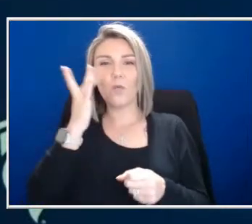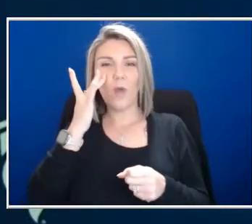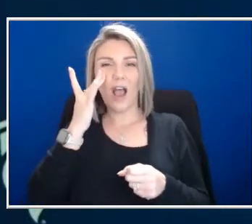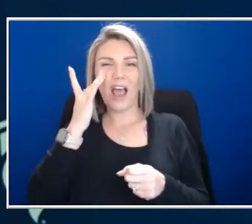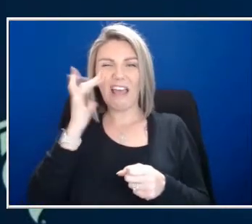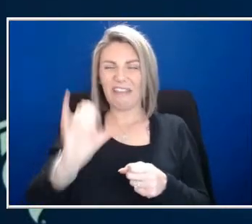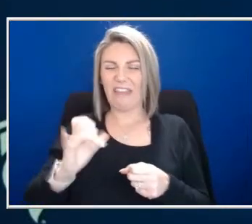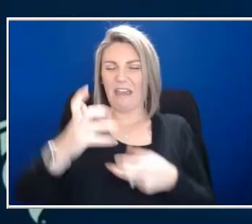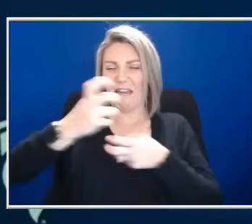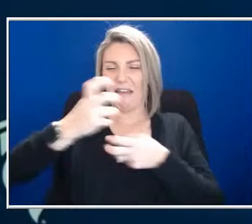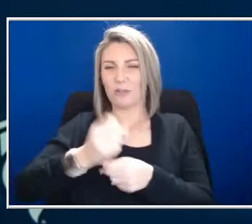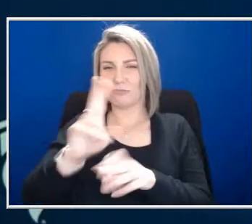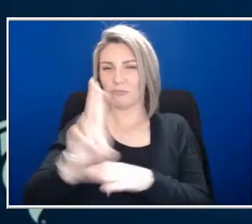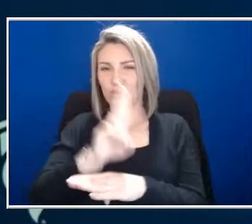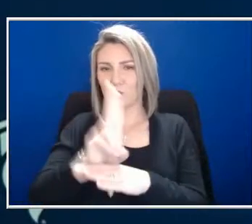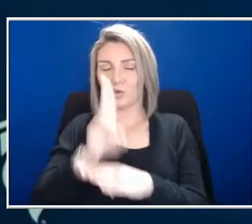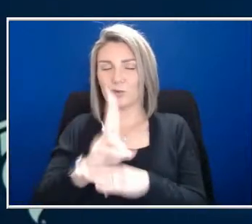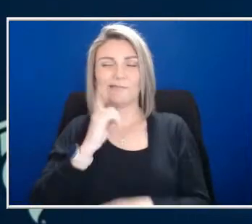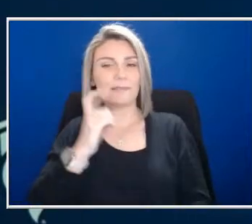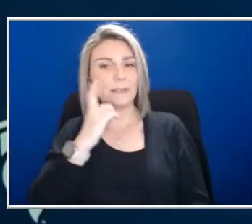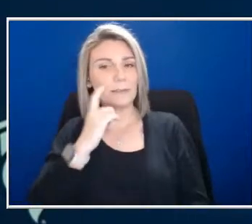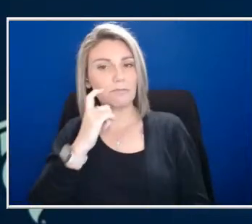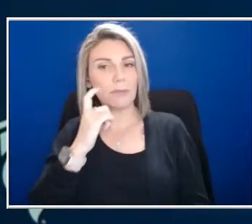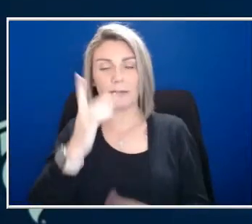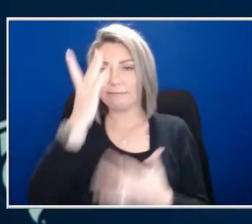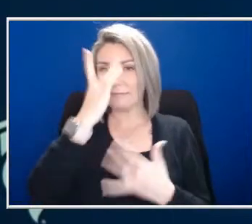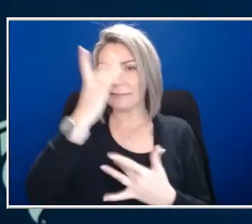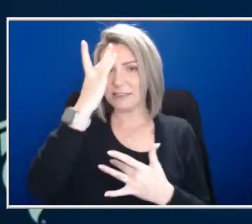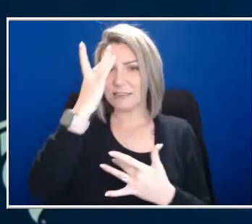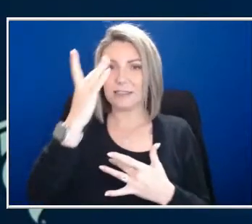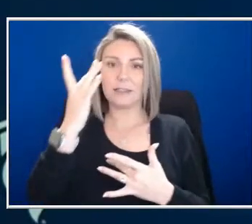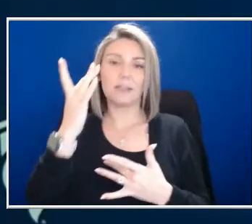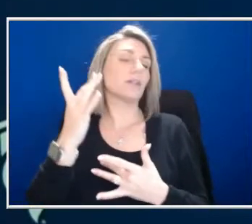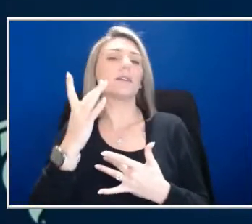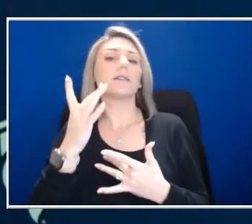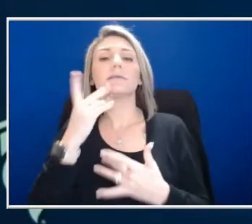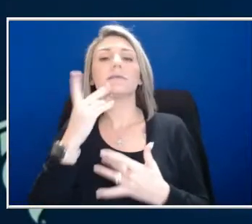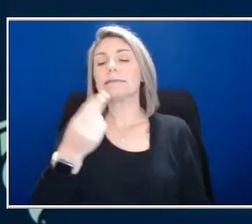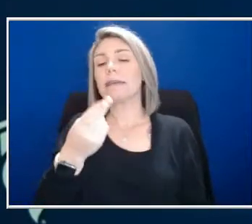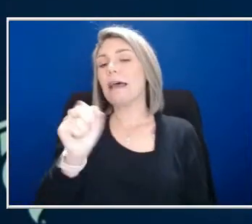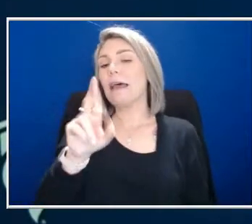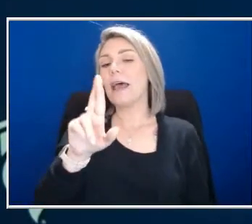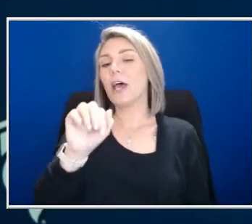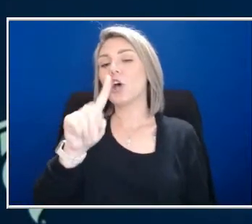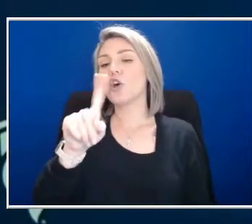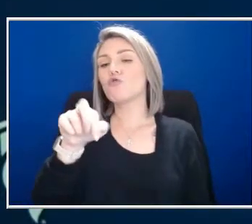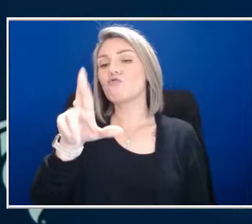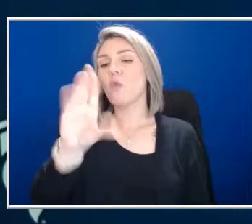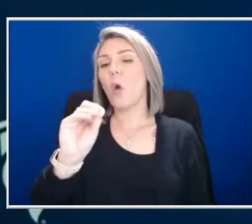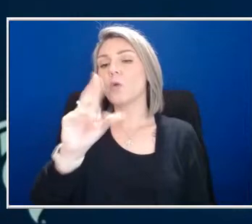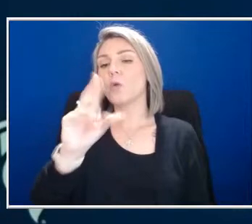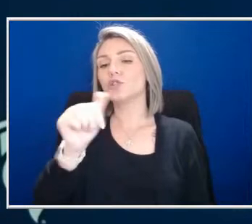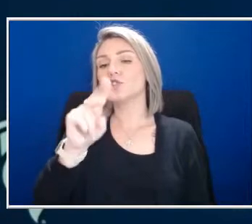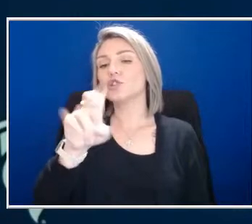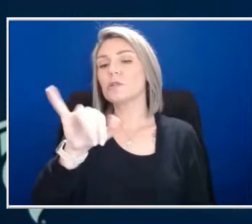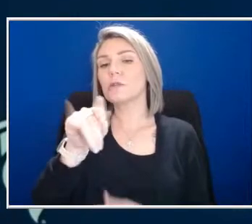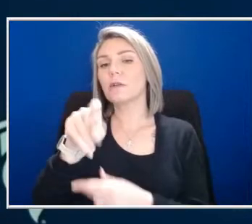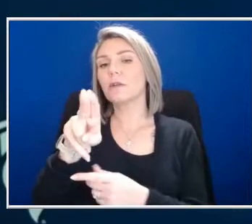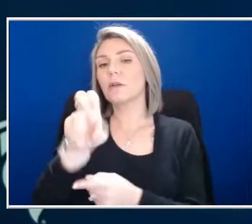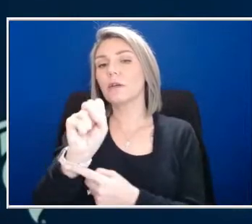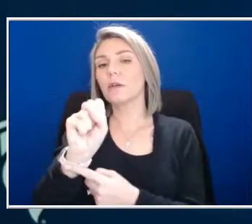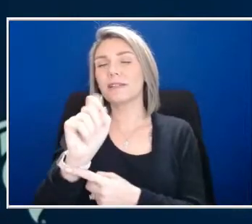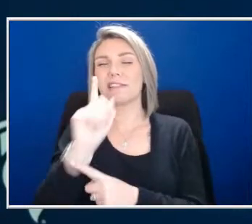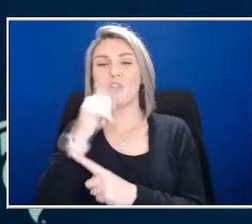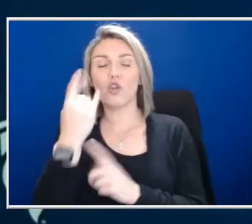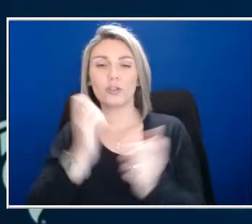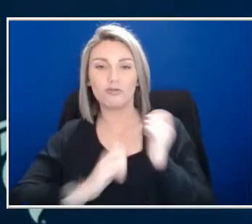the disease is fairly heterogeneous. Some of it looks really aggressive. That was the case for me. There was an